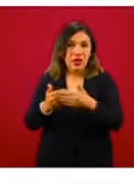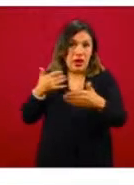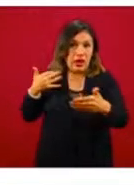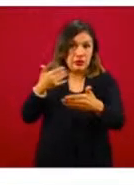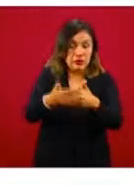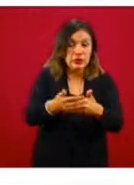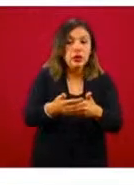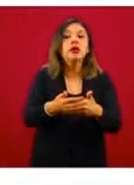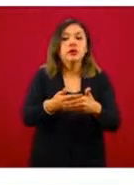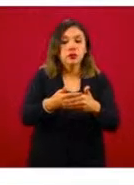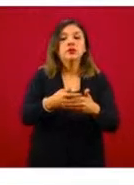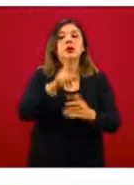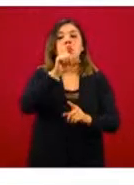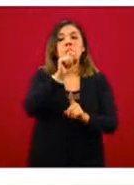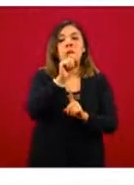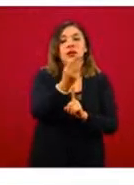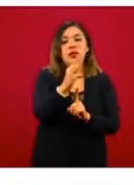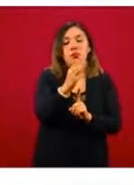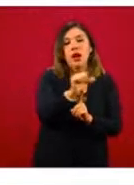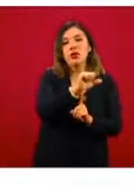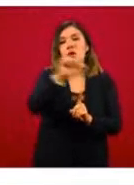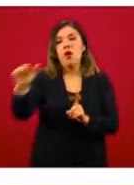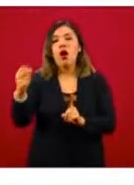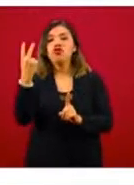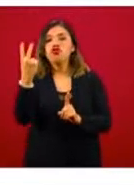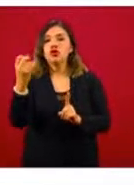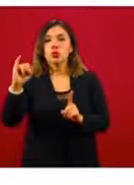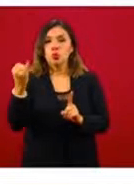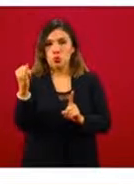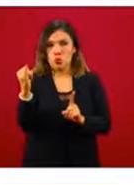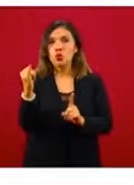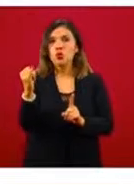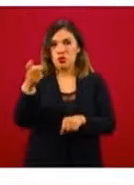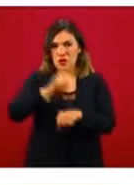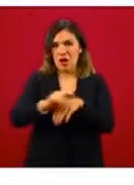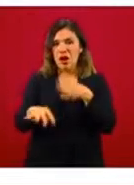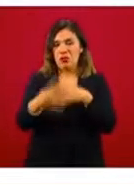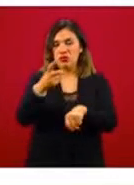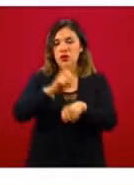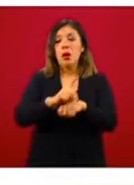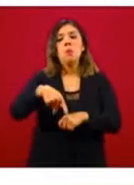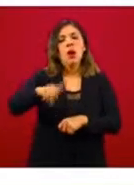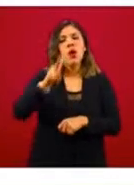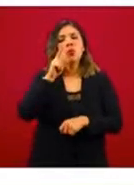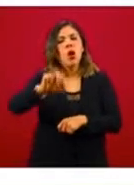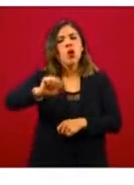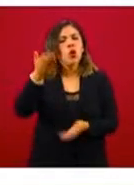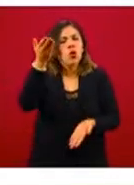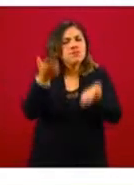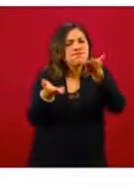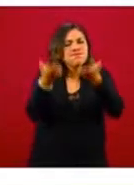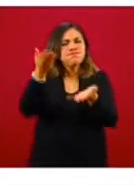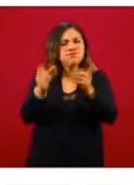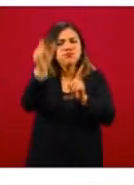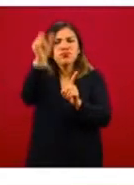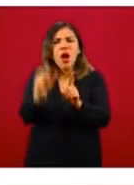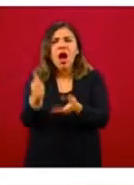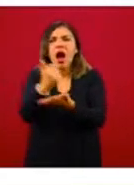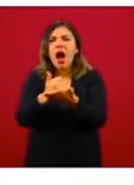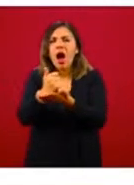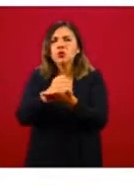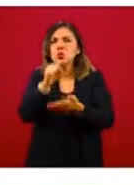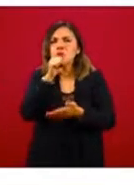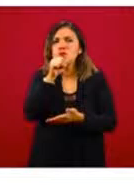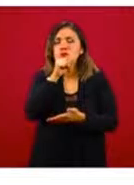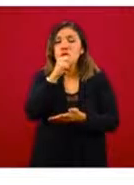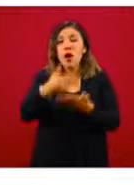from the last 14 days. This is from May 20th to June 2nd. But we can also see that compared with the